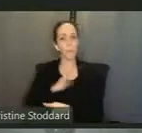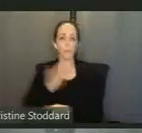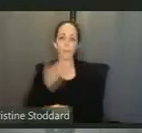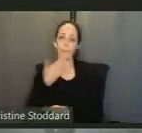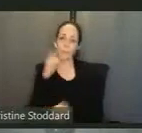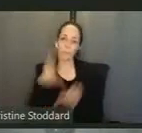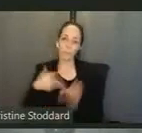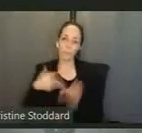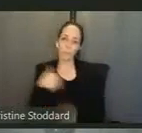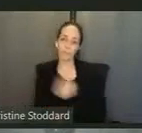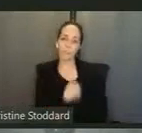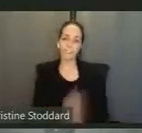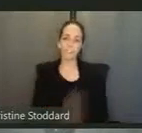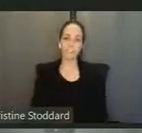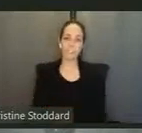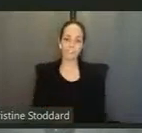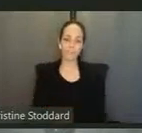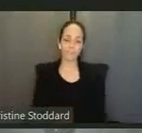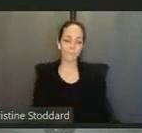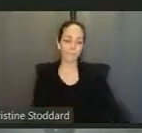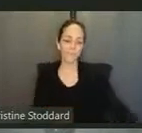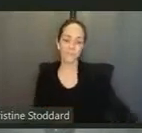us.